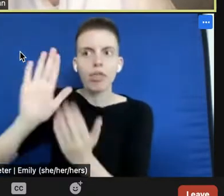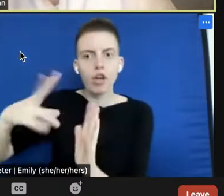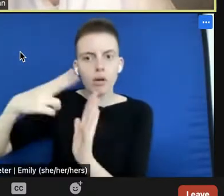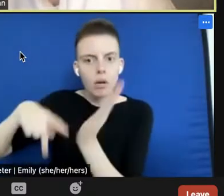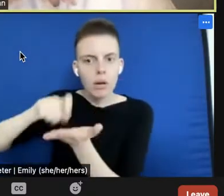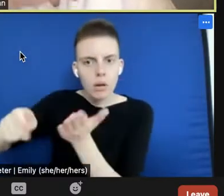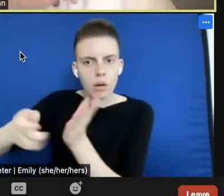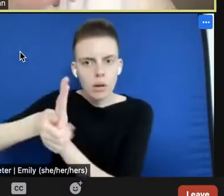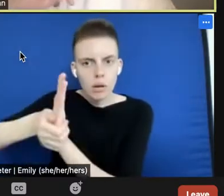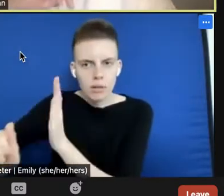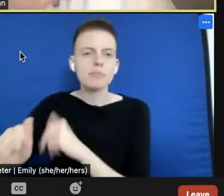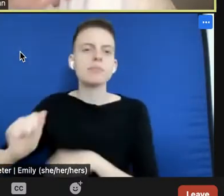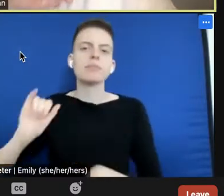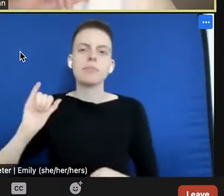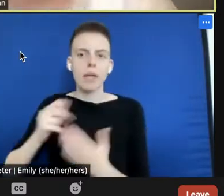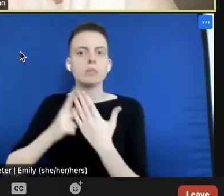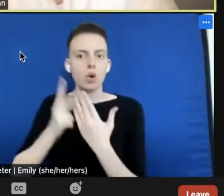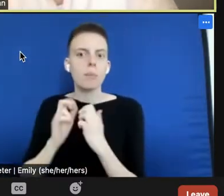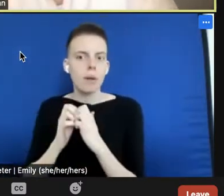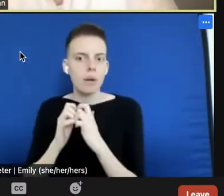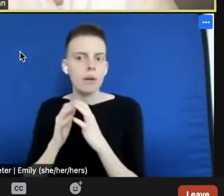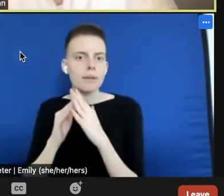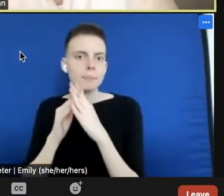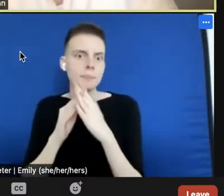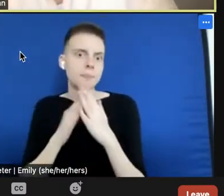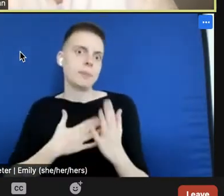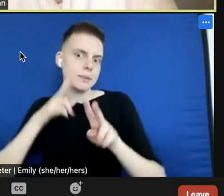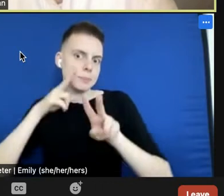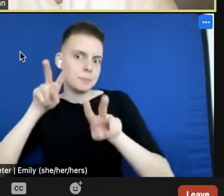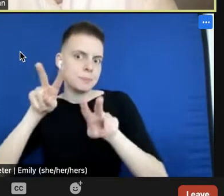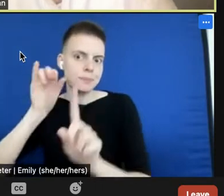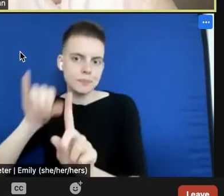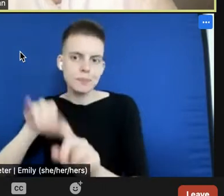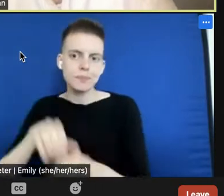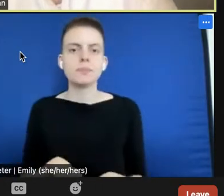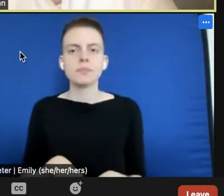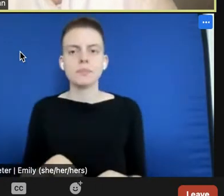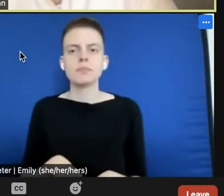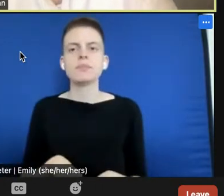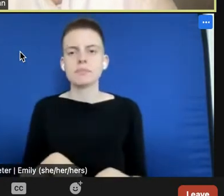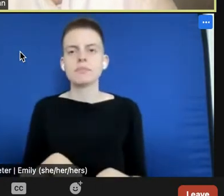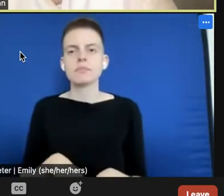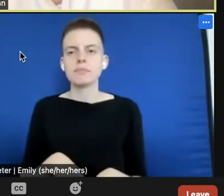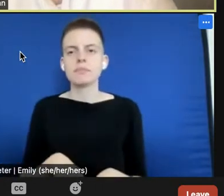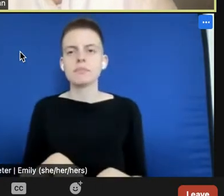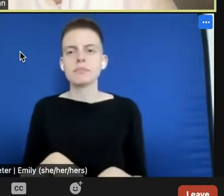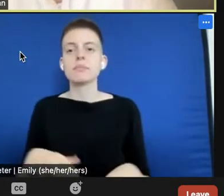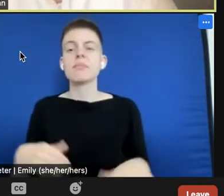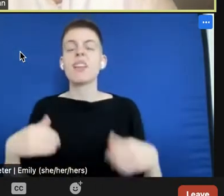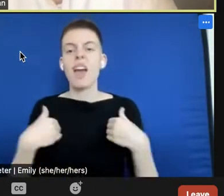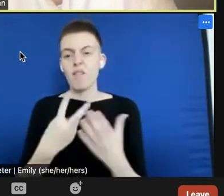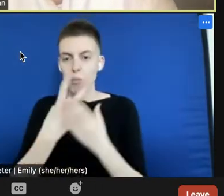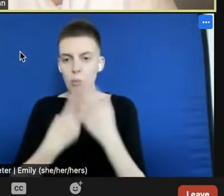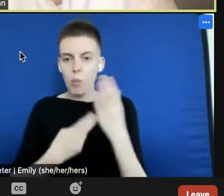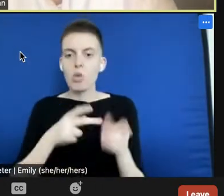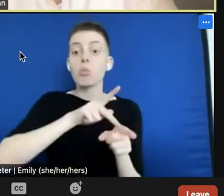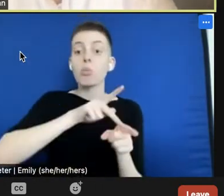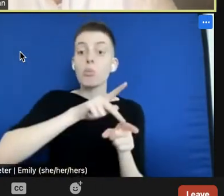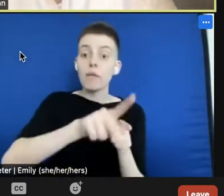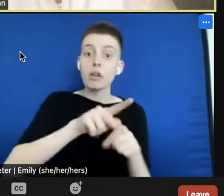that's being carefully developed. So stay tuned. There is both a professional advisory committee and a